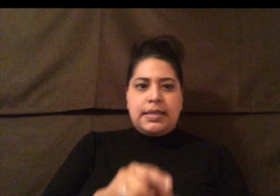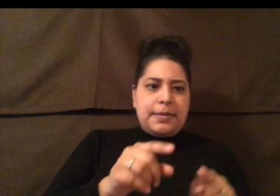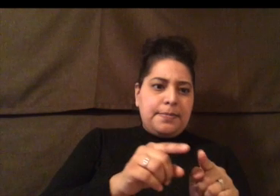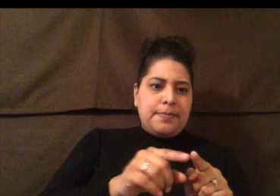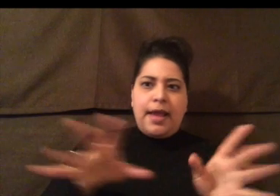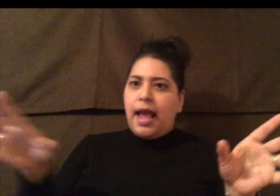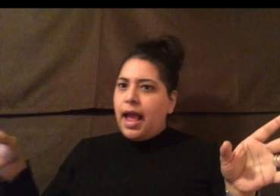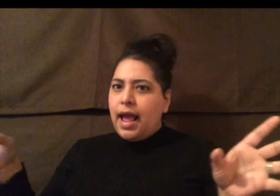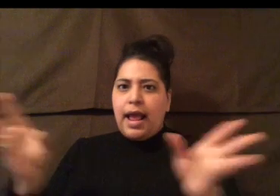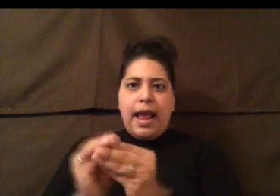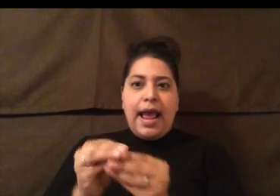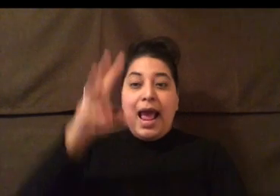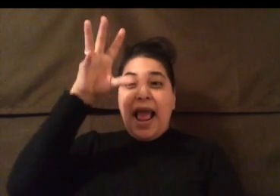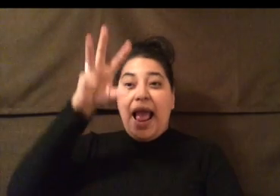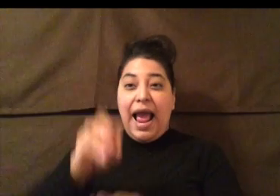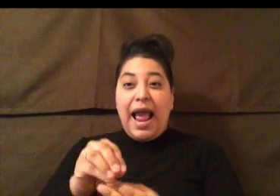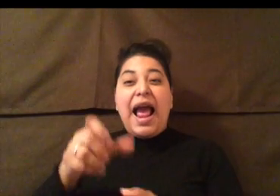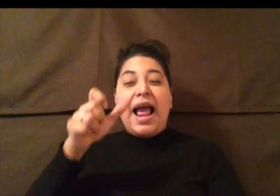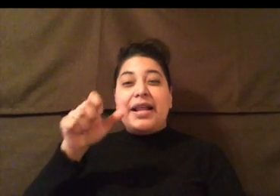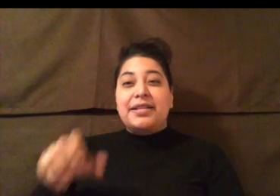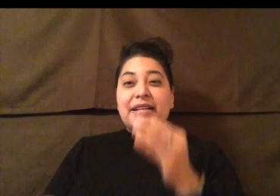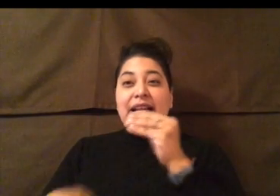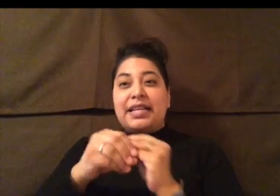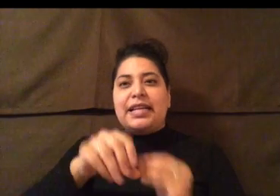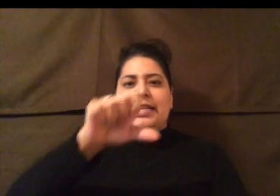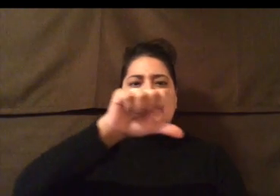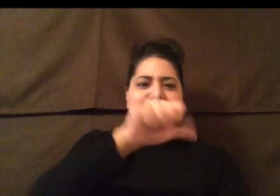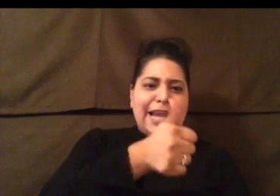to take my minutes here,